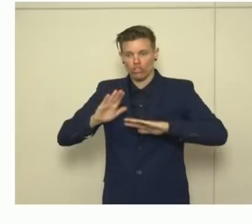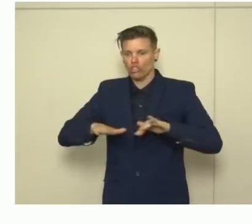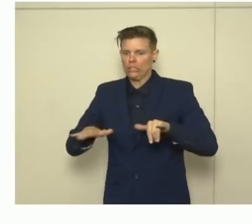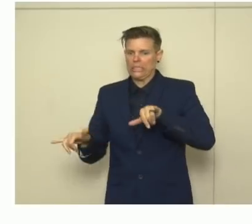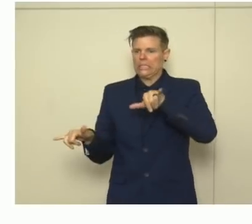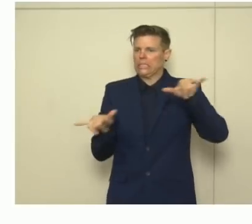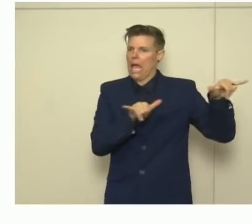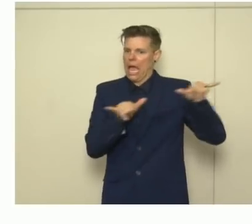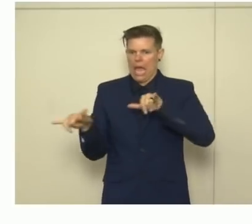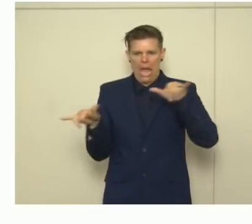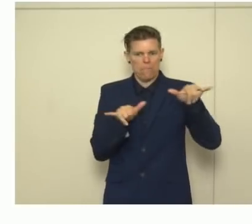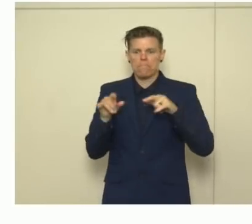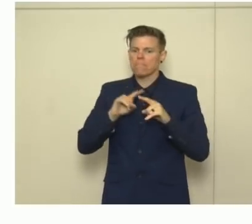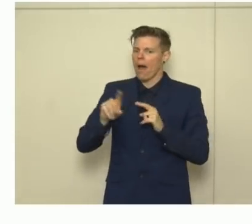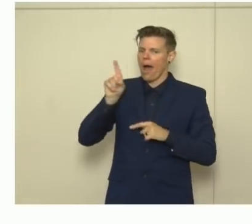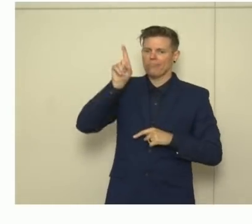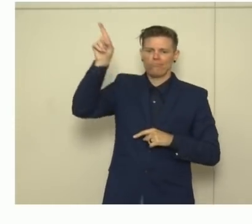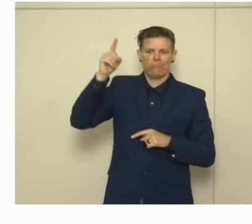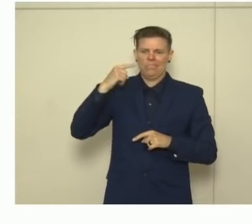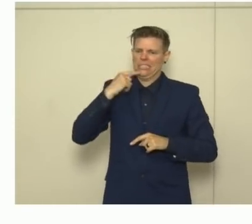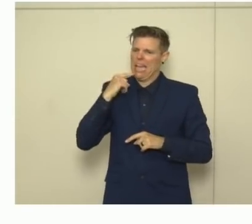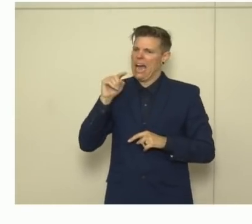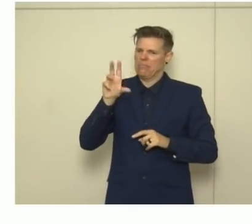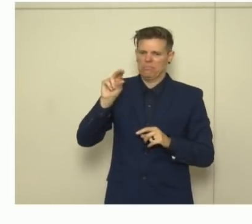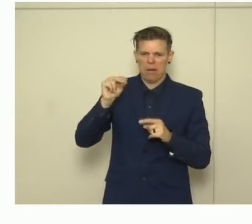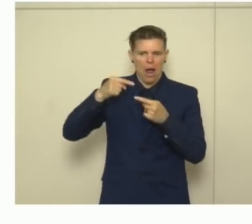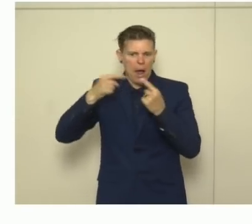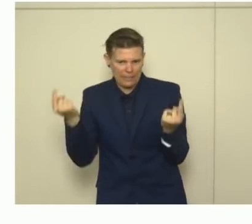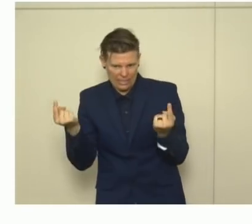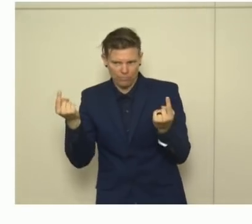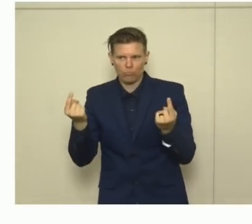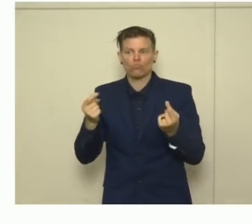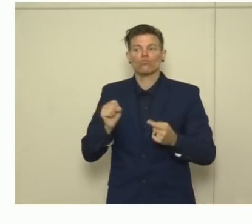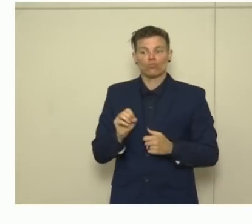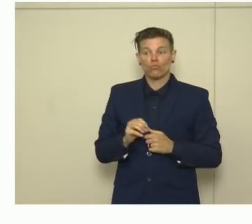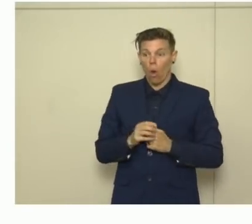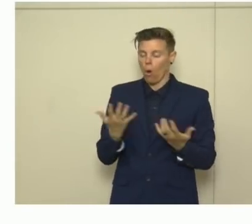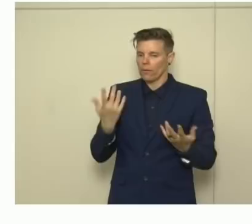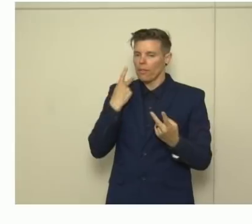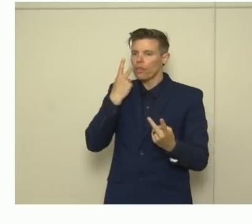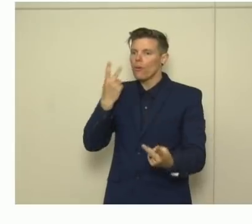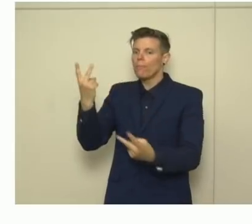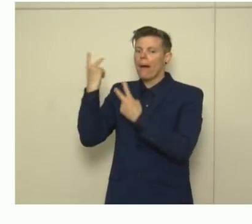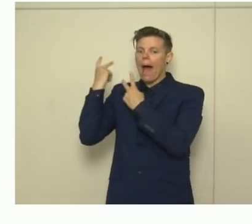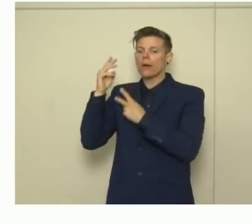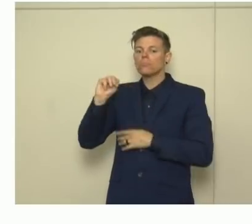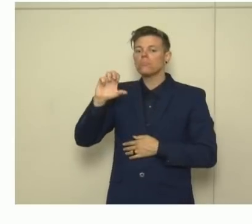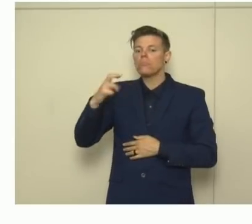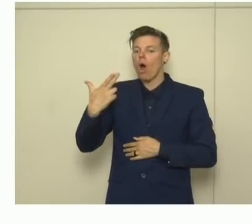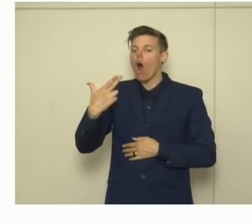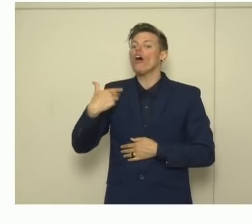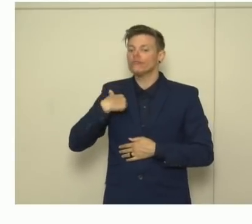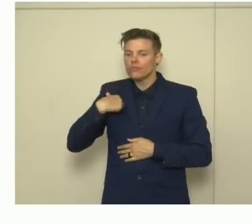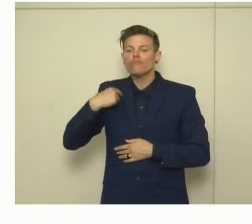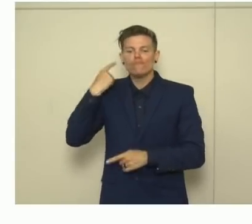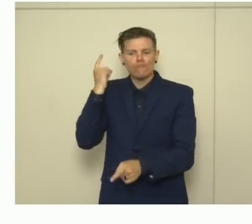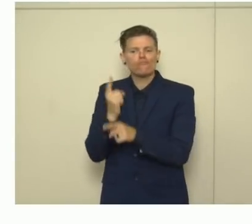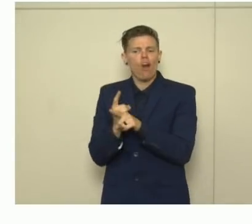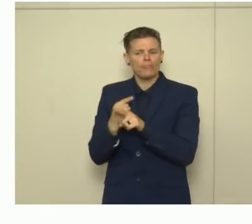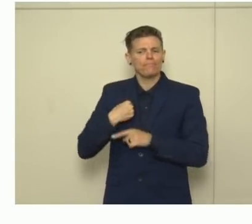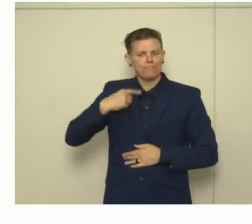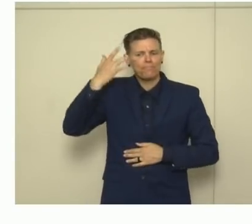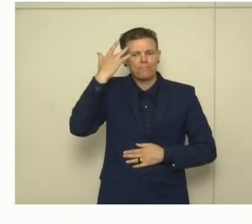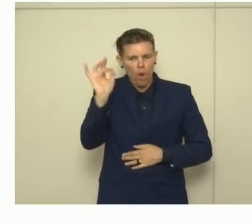hence the masking in child care centers. And that turned out to be a good thing because now we're finding that kids do carry the disease. They